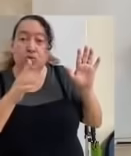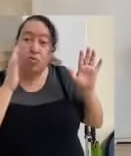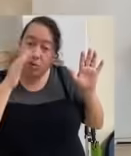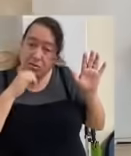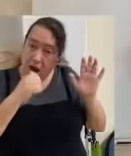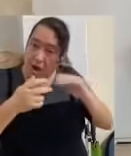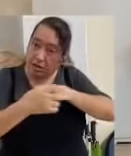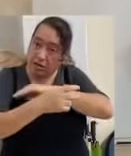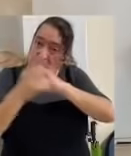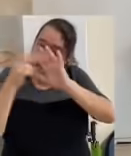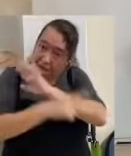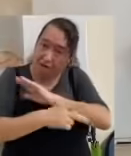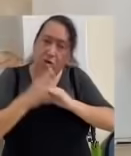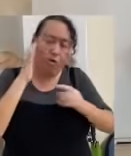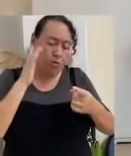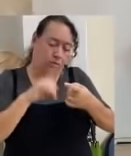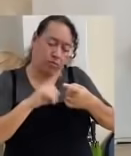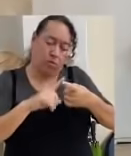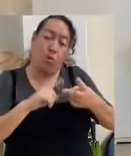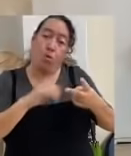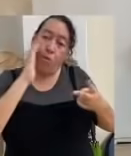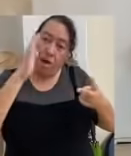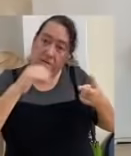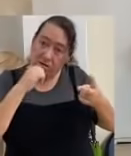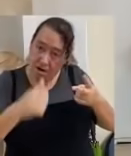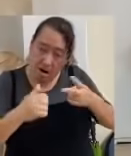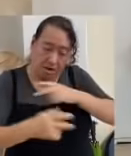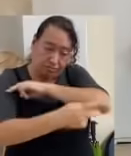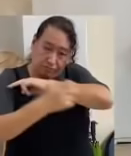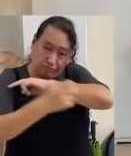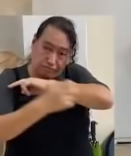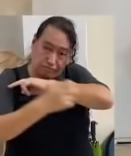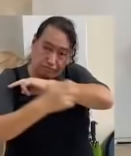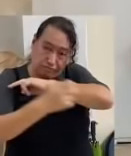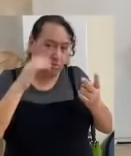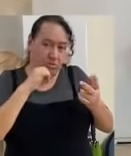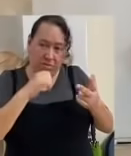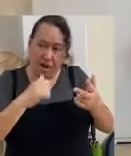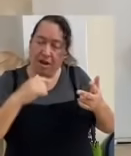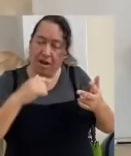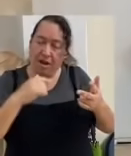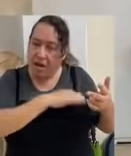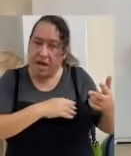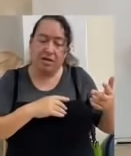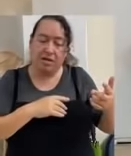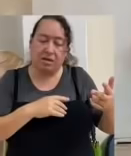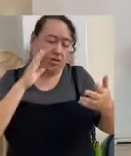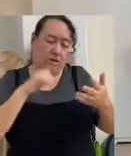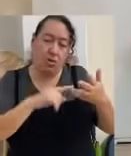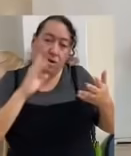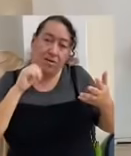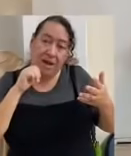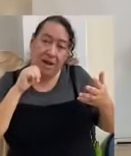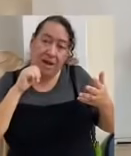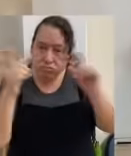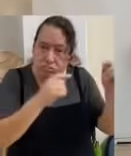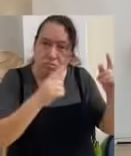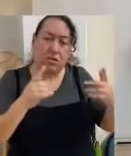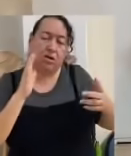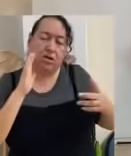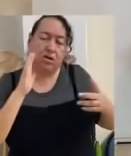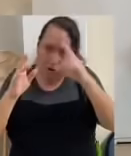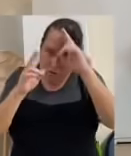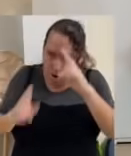not commit adultery, you shall not defraud, you shall honor your father and your mother, etc.,